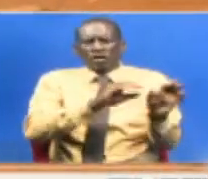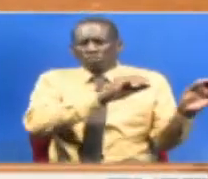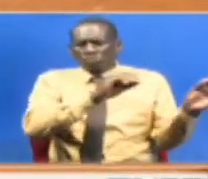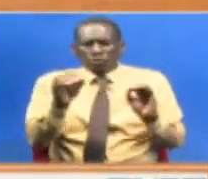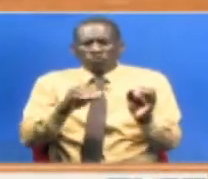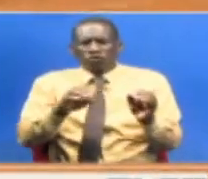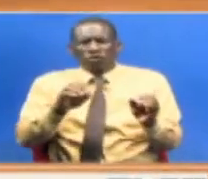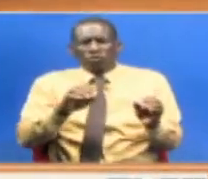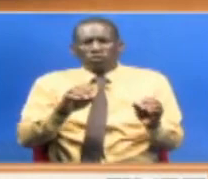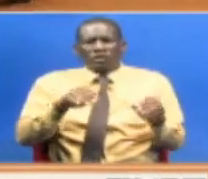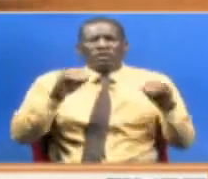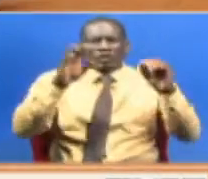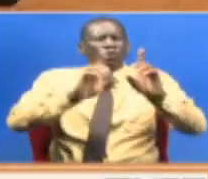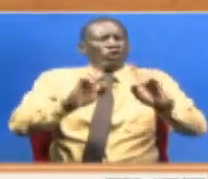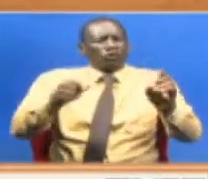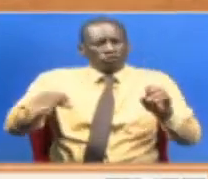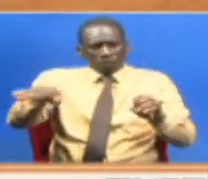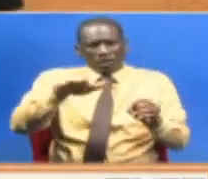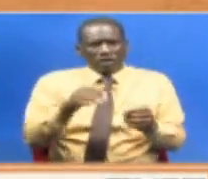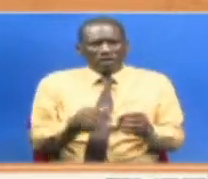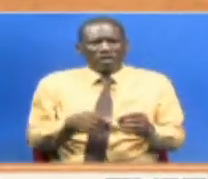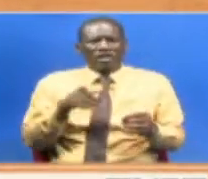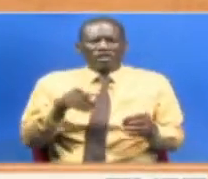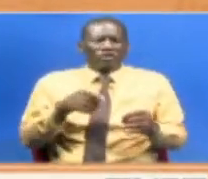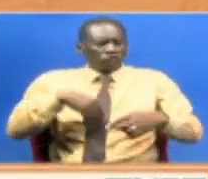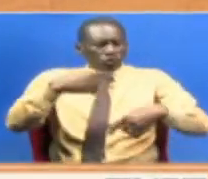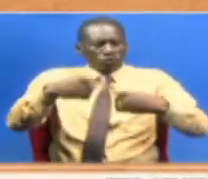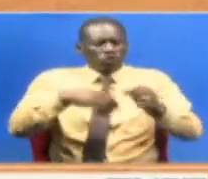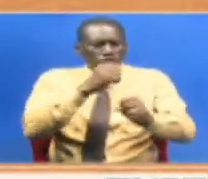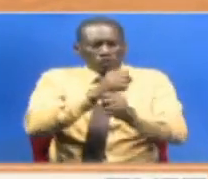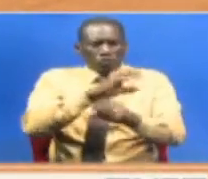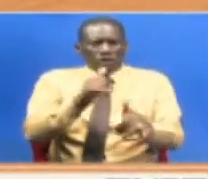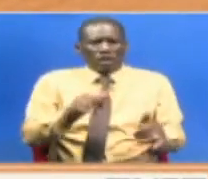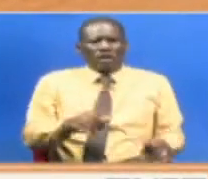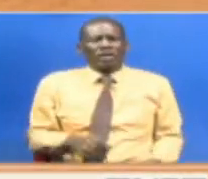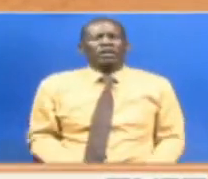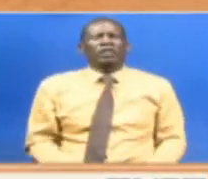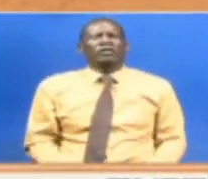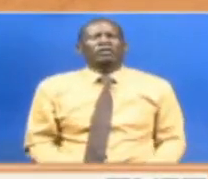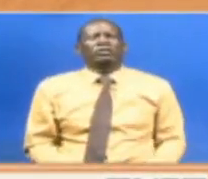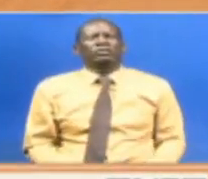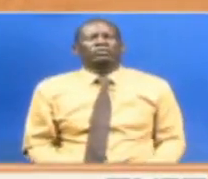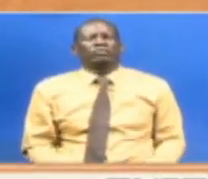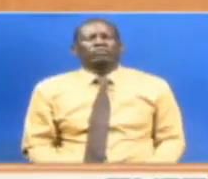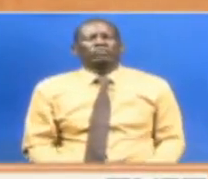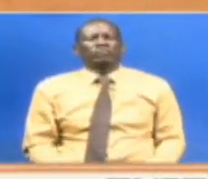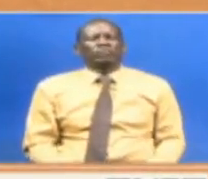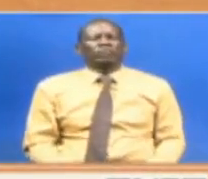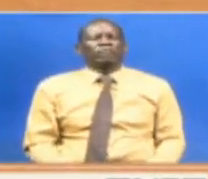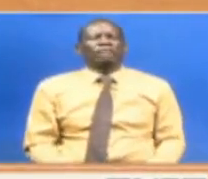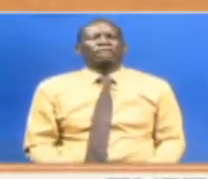local solution continues to gather strength. Nurdin Elmoge, NTV, Wajir County.